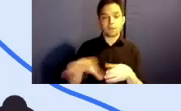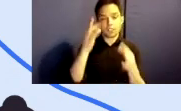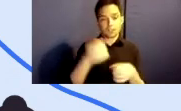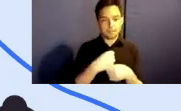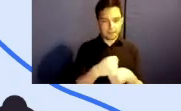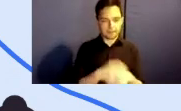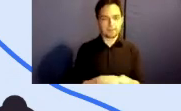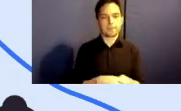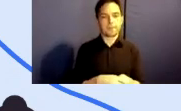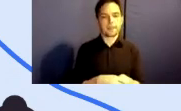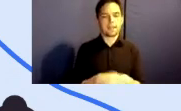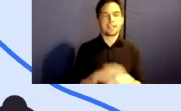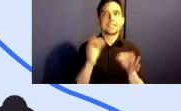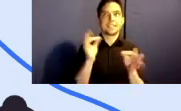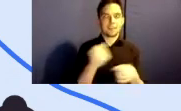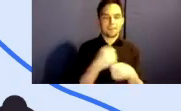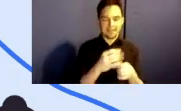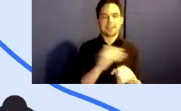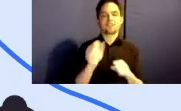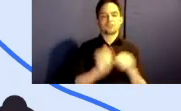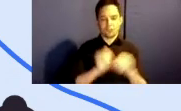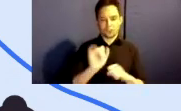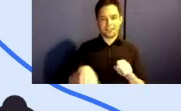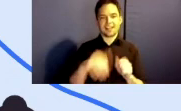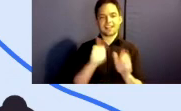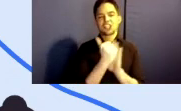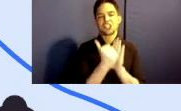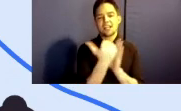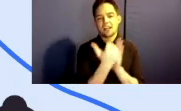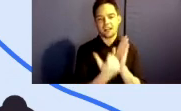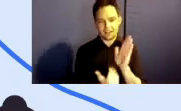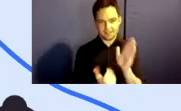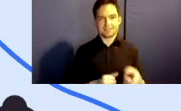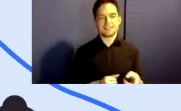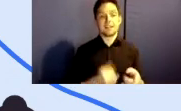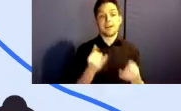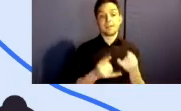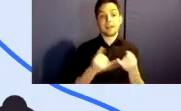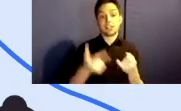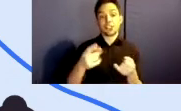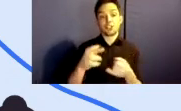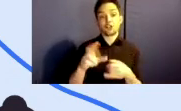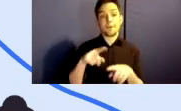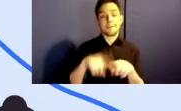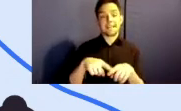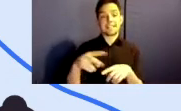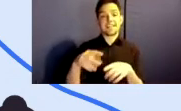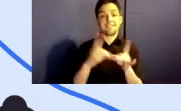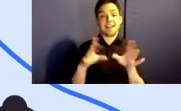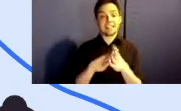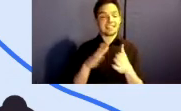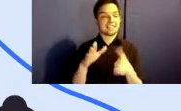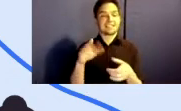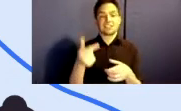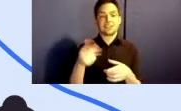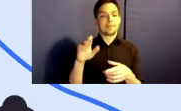structuring the agenda. Finally, Gender-based violence, GBV, is not separate